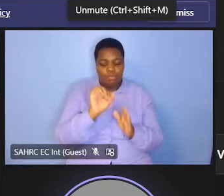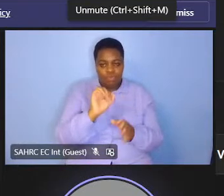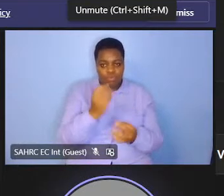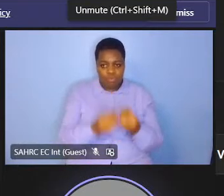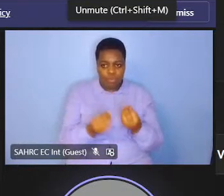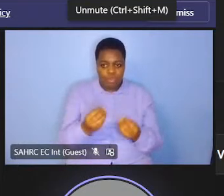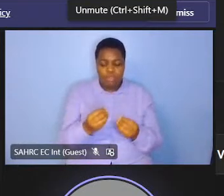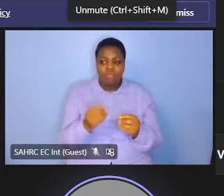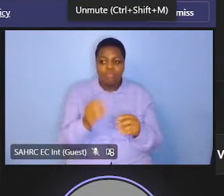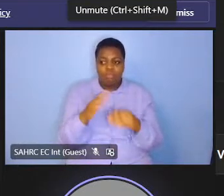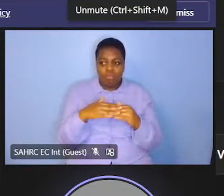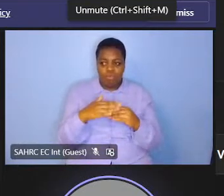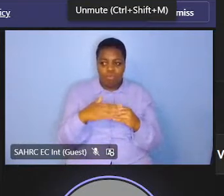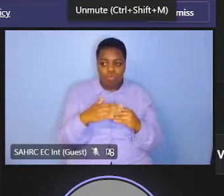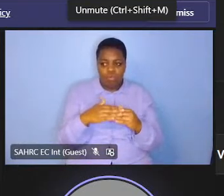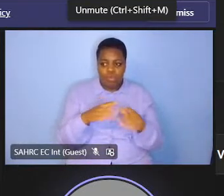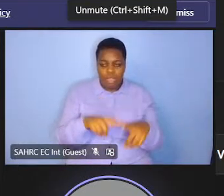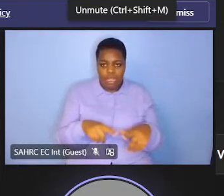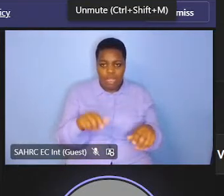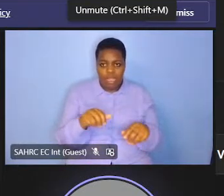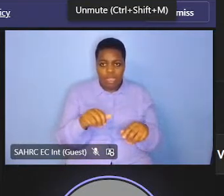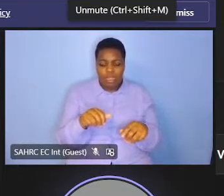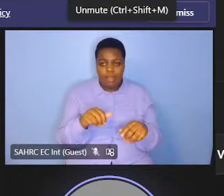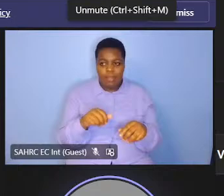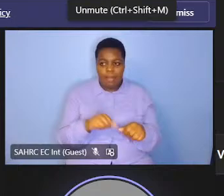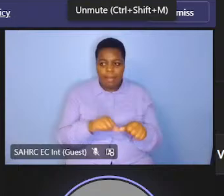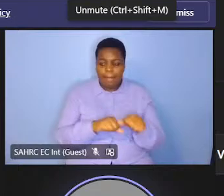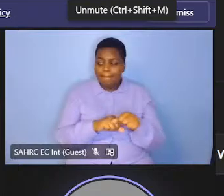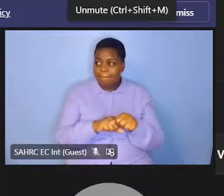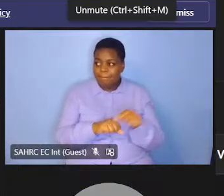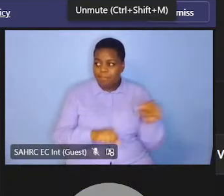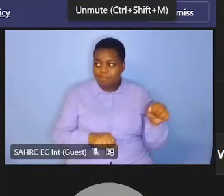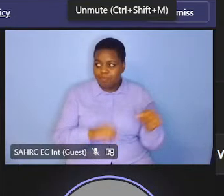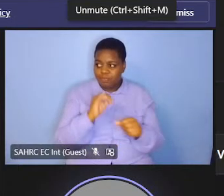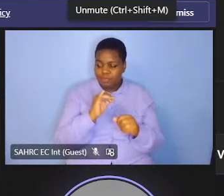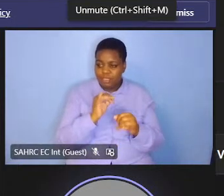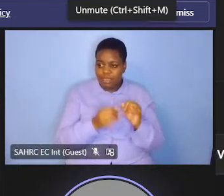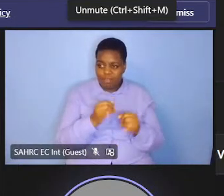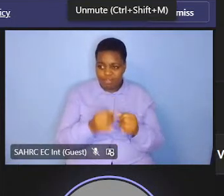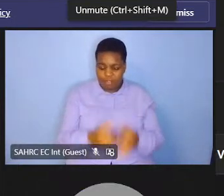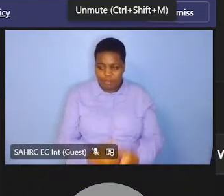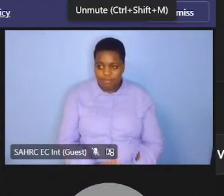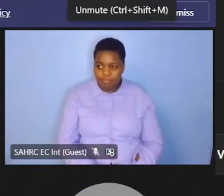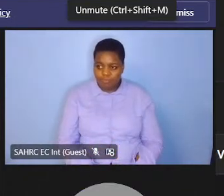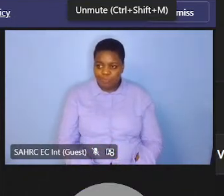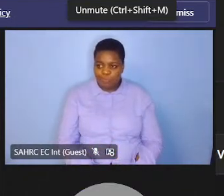And further, Article 11, sorry for this.